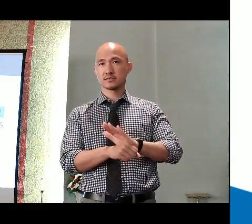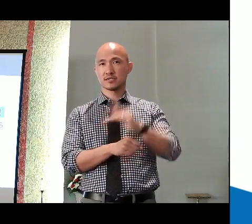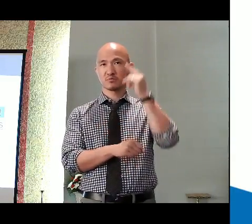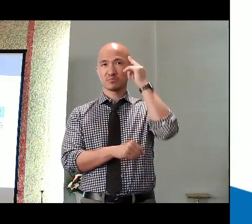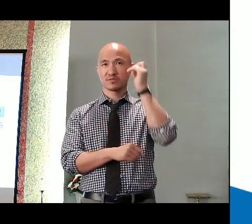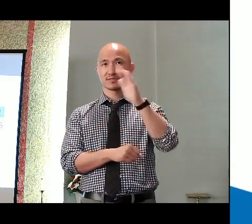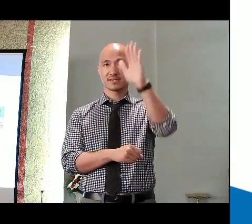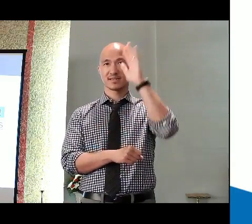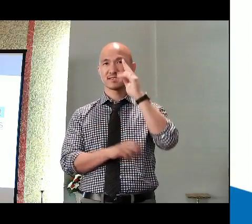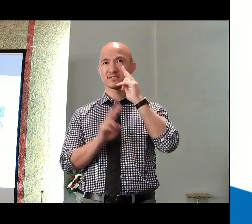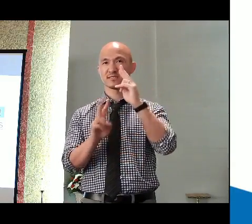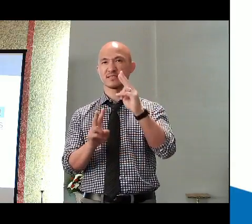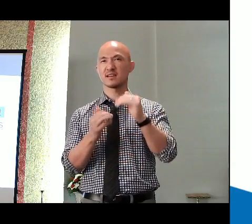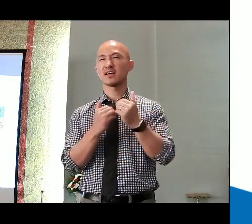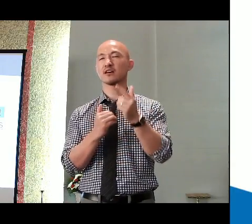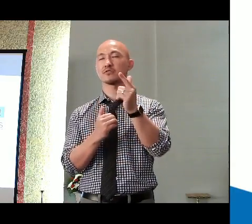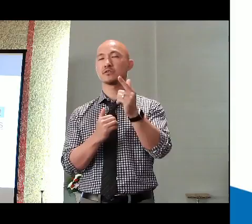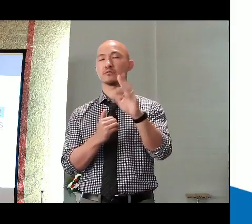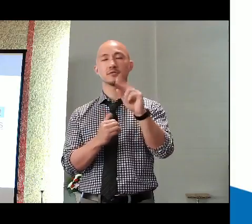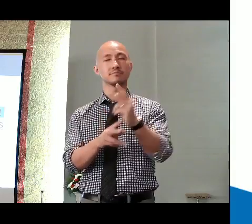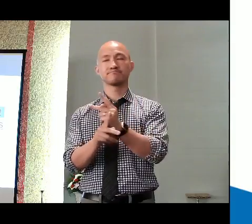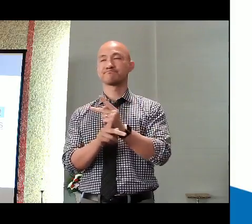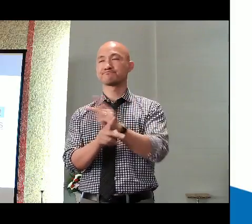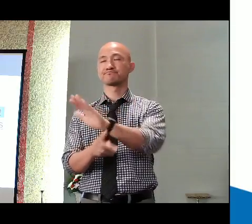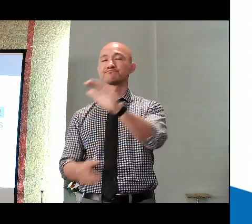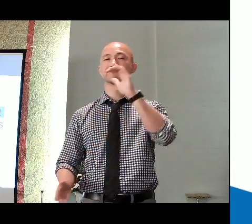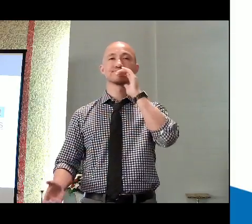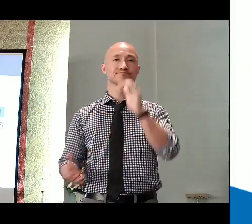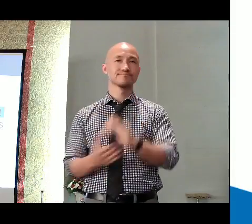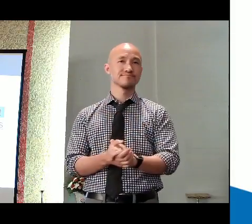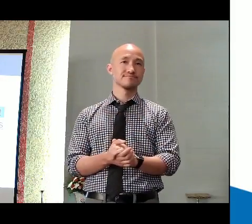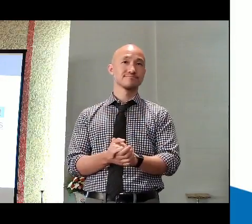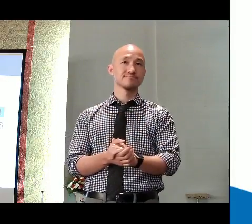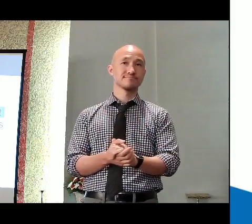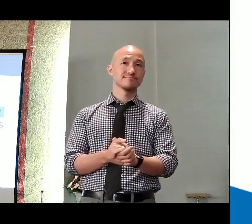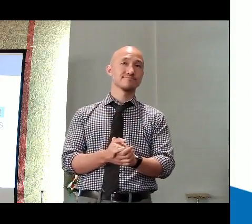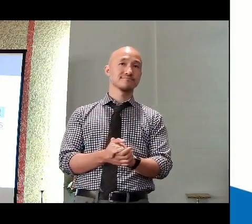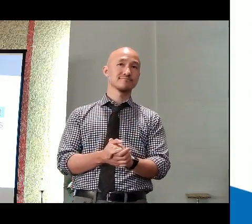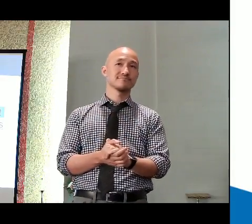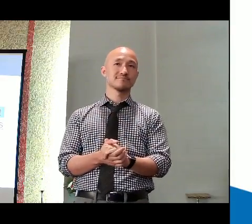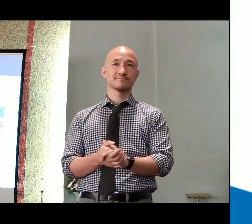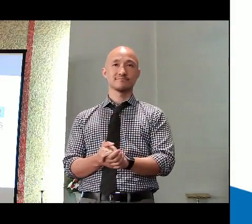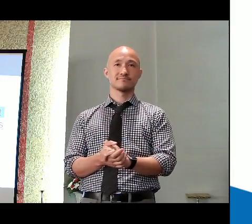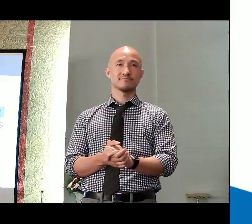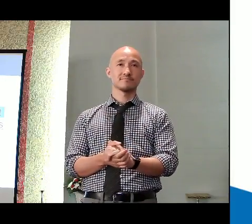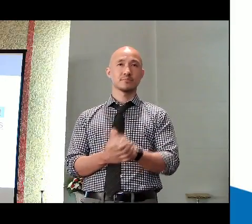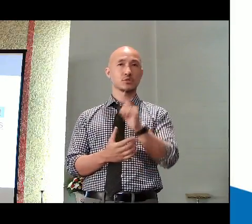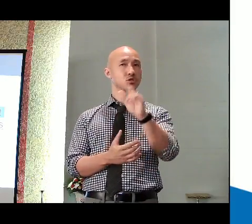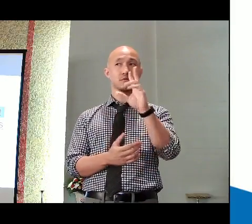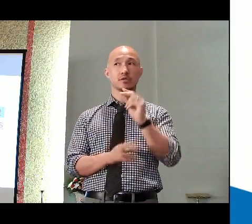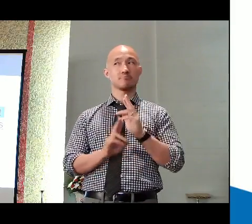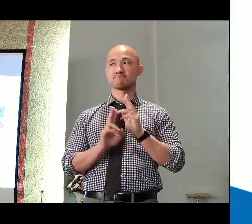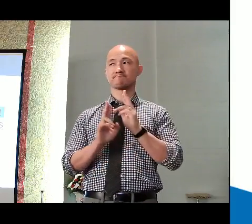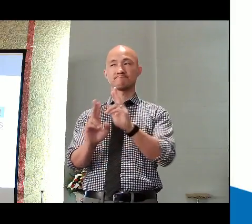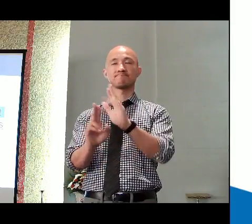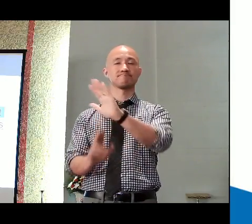repulsed by the way you're treating your wife. You're not treating her with